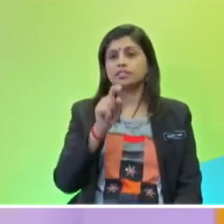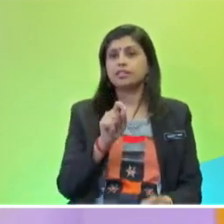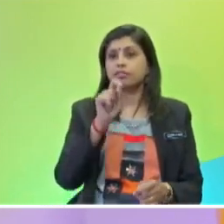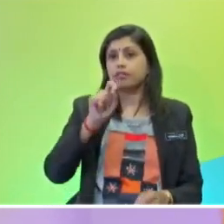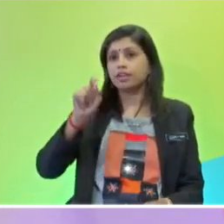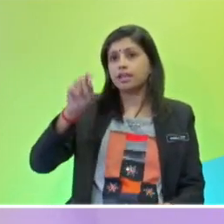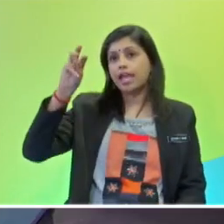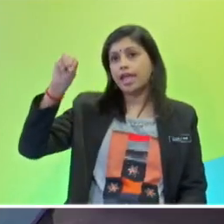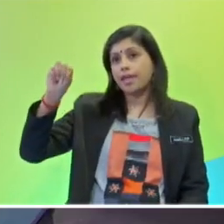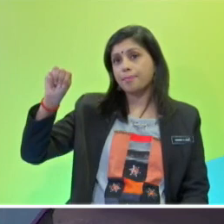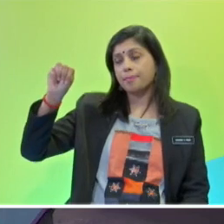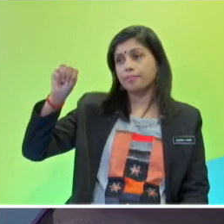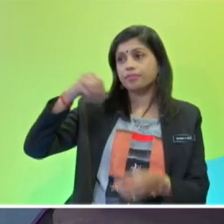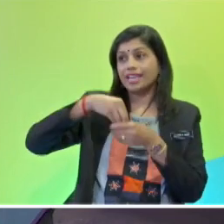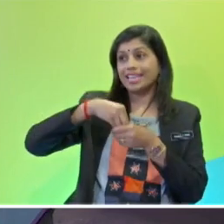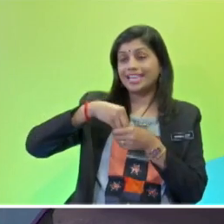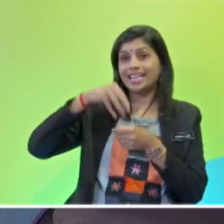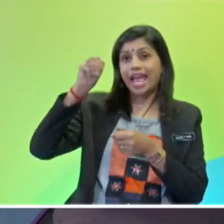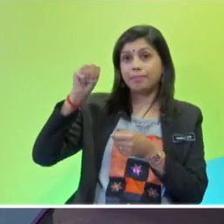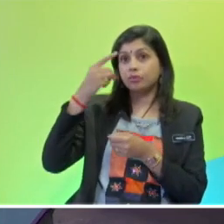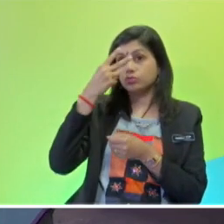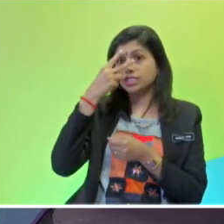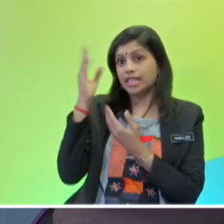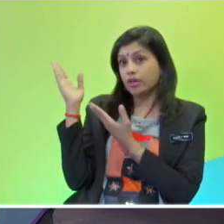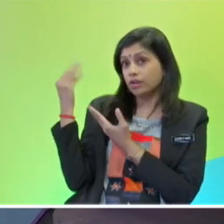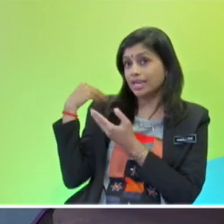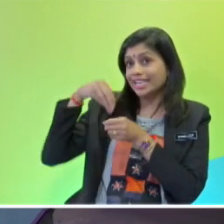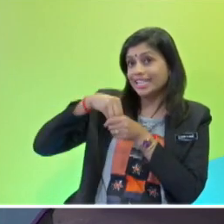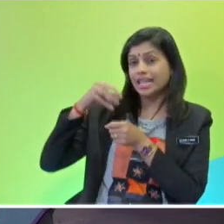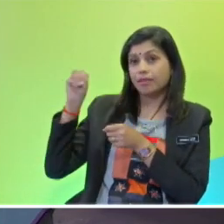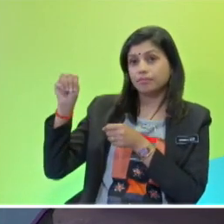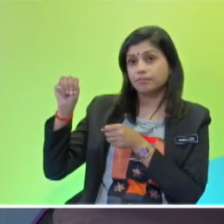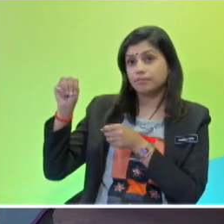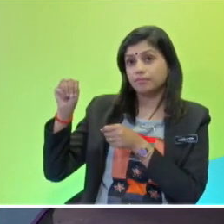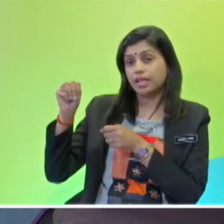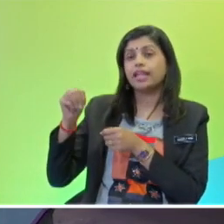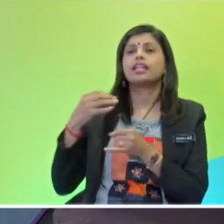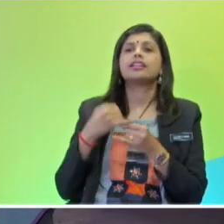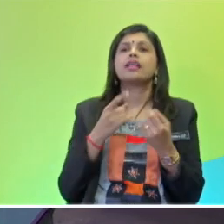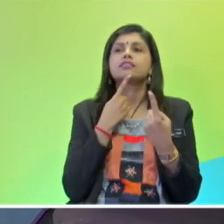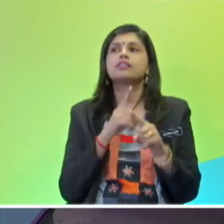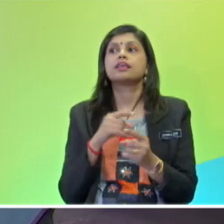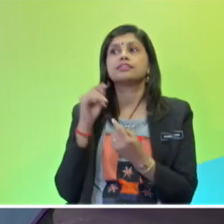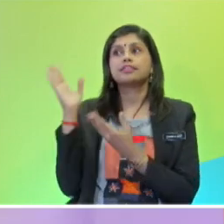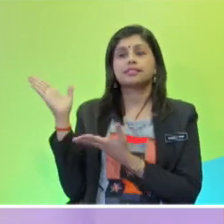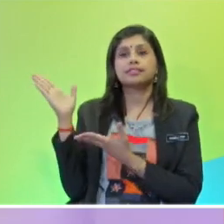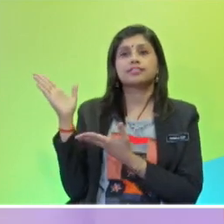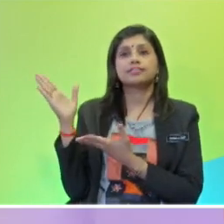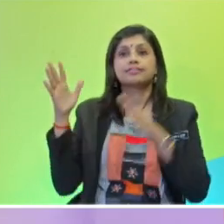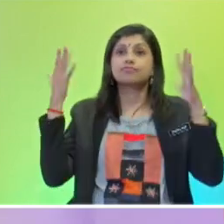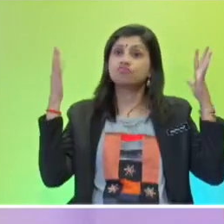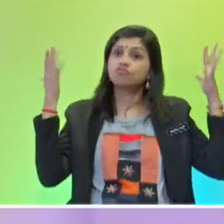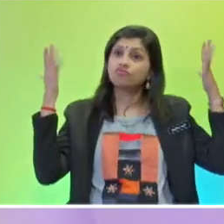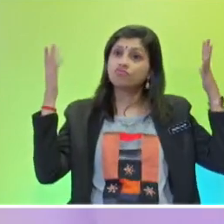let's just not forget to put the M over there, and this is the final answer. Yes, a grand of applause for